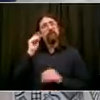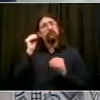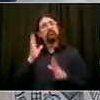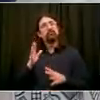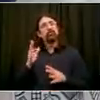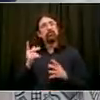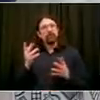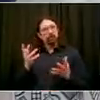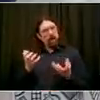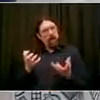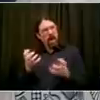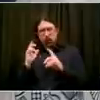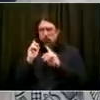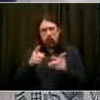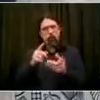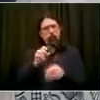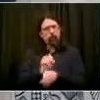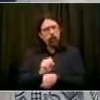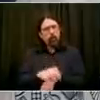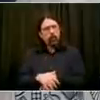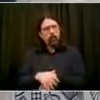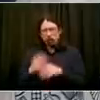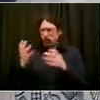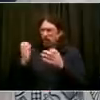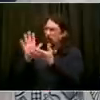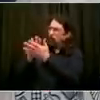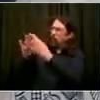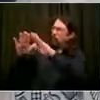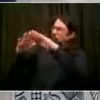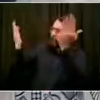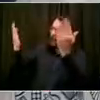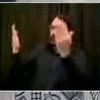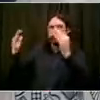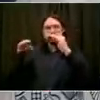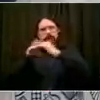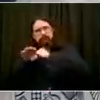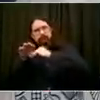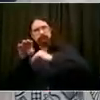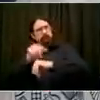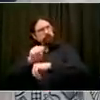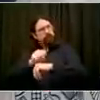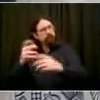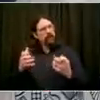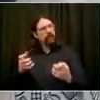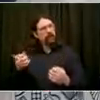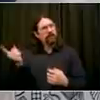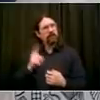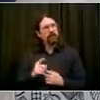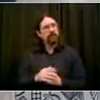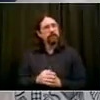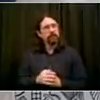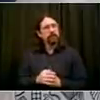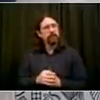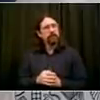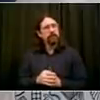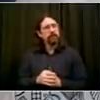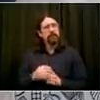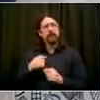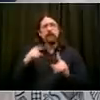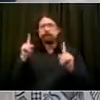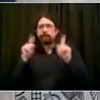of being around kids again. I heard this constantly. That it was one thing, in July or August to think about it. People were obviously